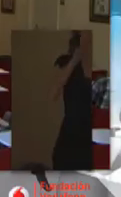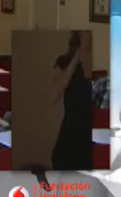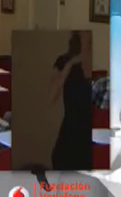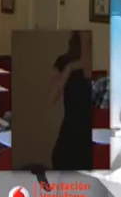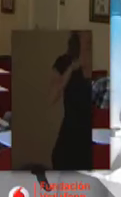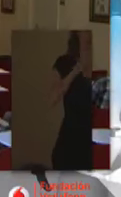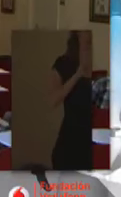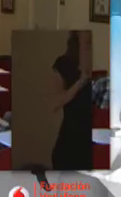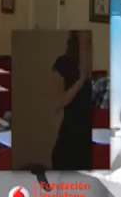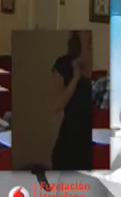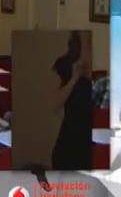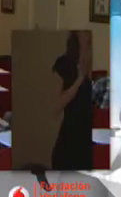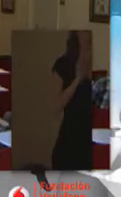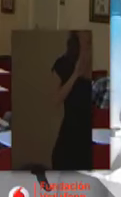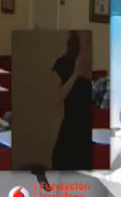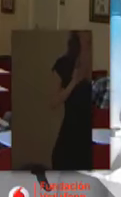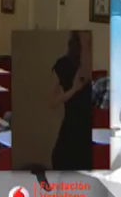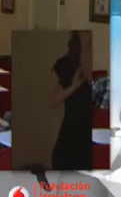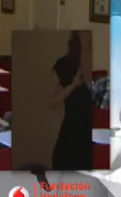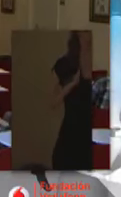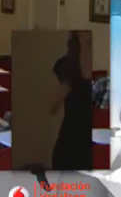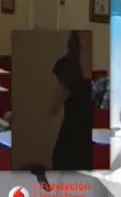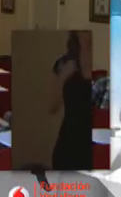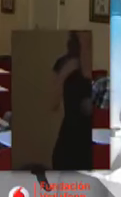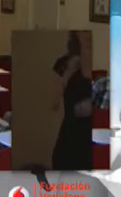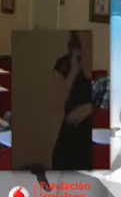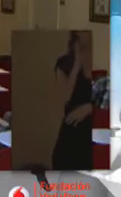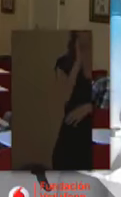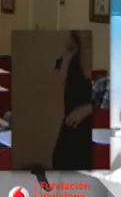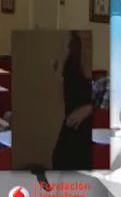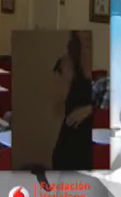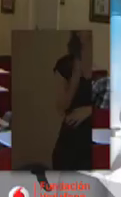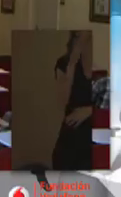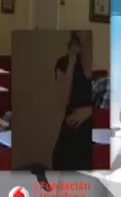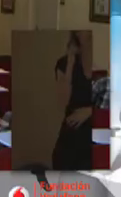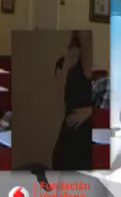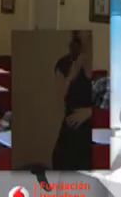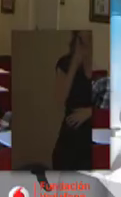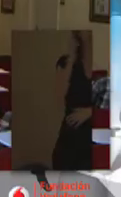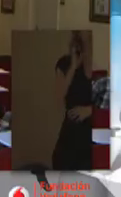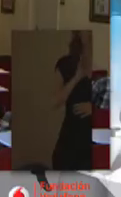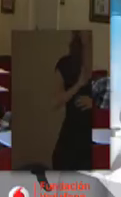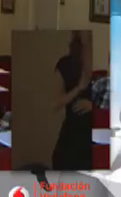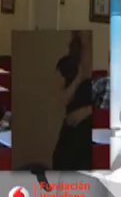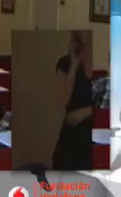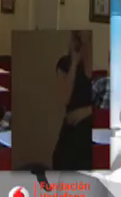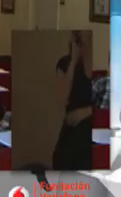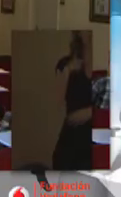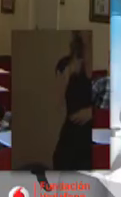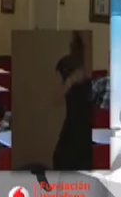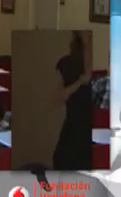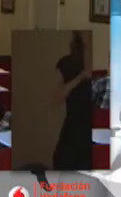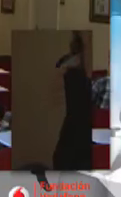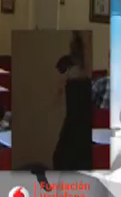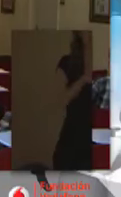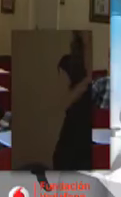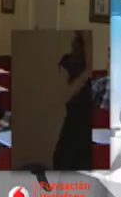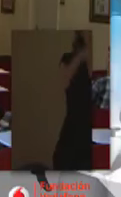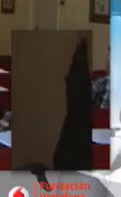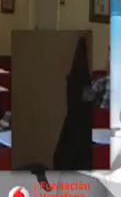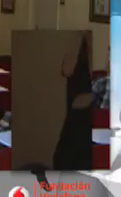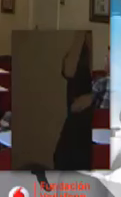If not, well, we can talk in the meantime to give the technicians a bit more time. But anyway, first of all, we're going to hear